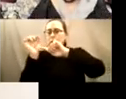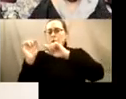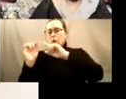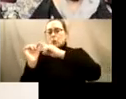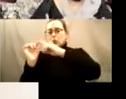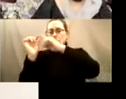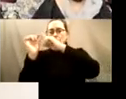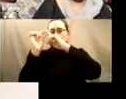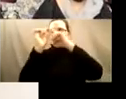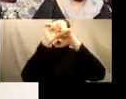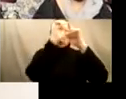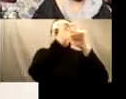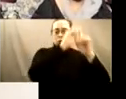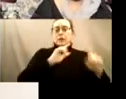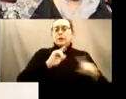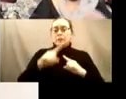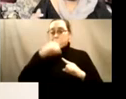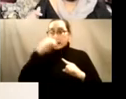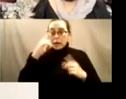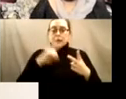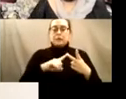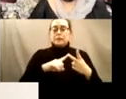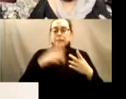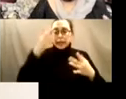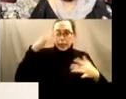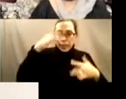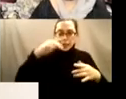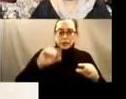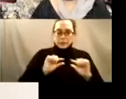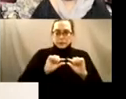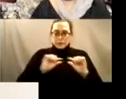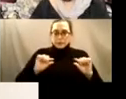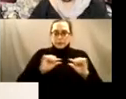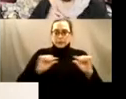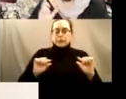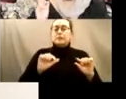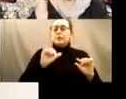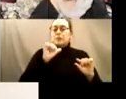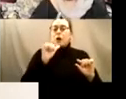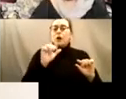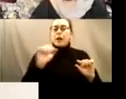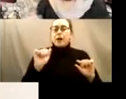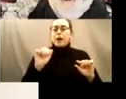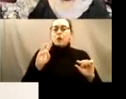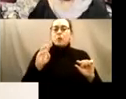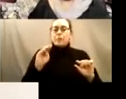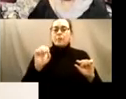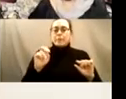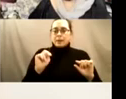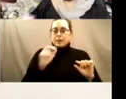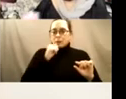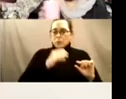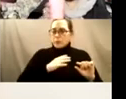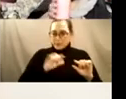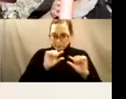Black, chronically ill, and along the bottom it says not a woman. Now if you go to the next picture.